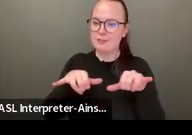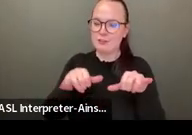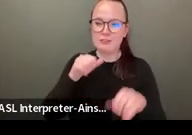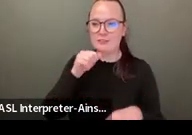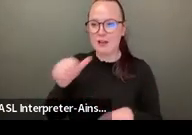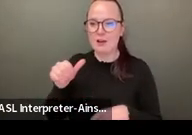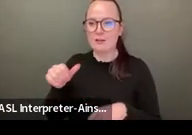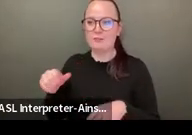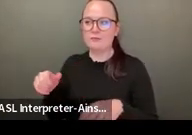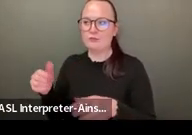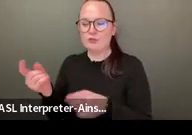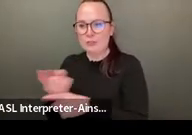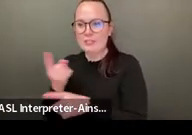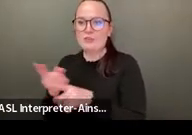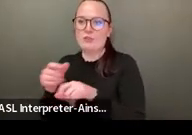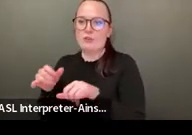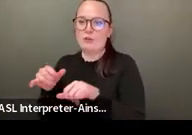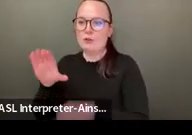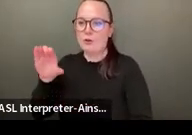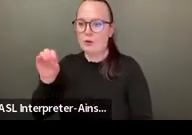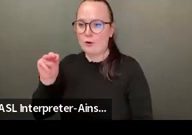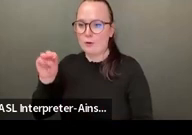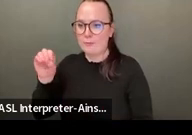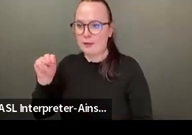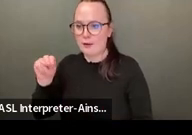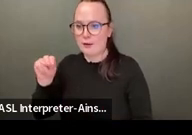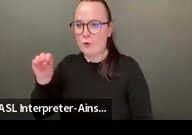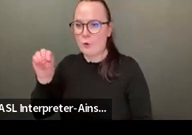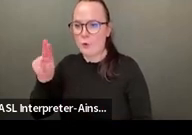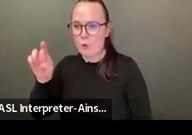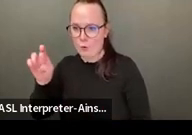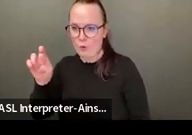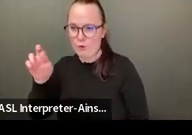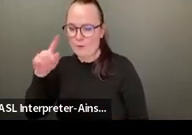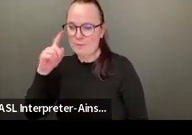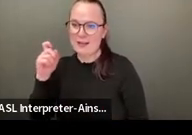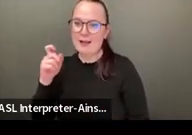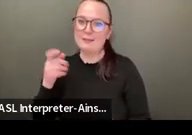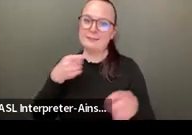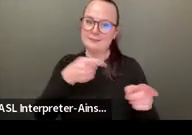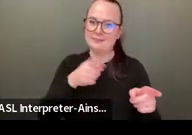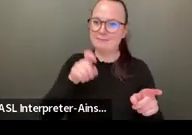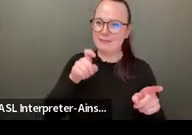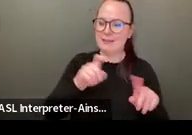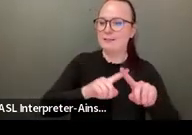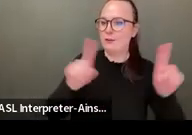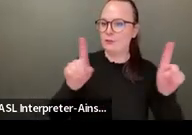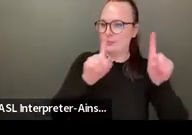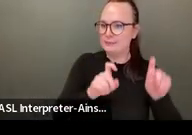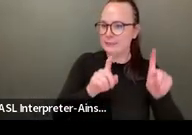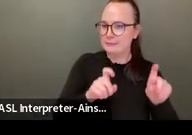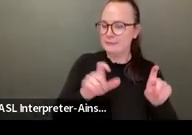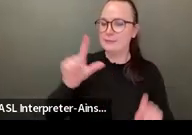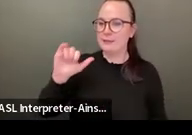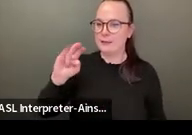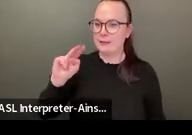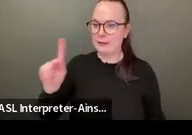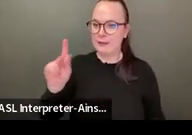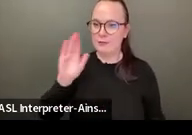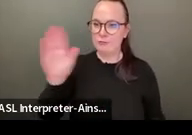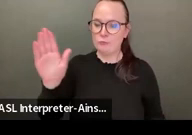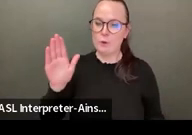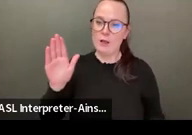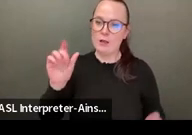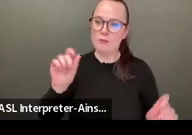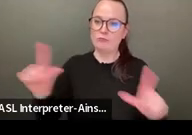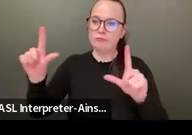traditional Common Core or main learning results due to their need for that alternate assessment. So this link will bring you to those.